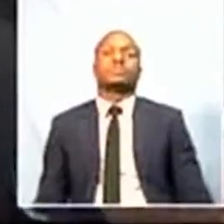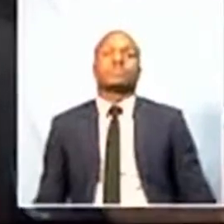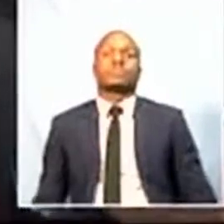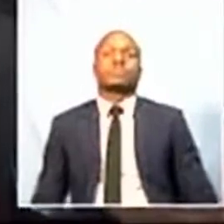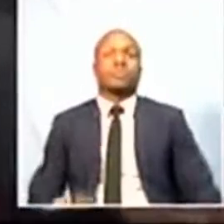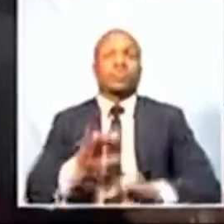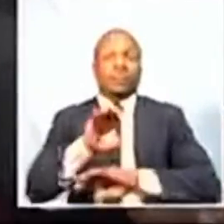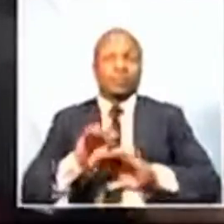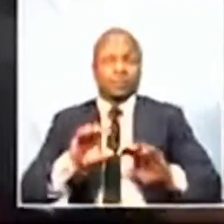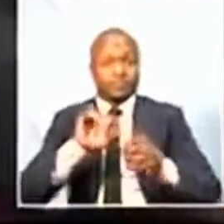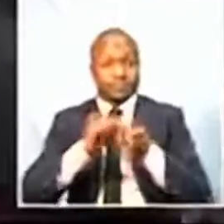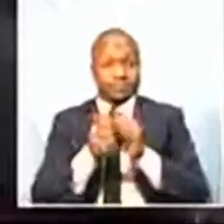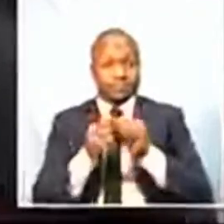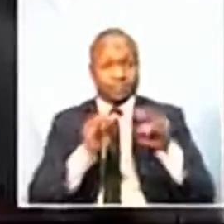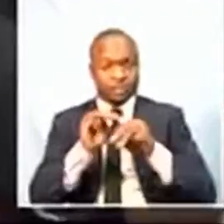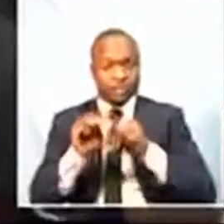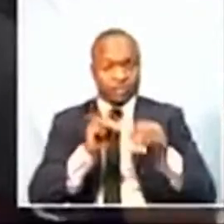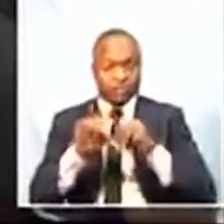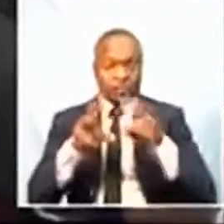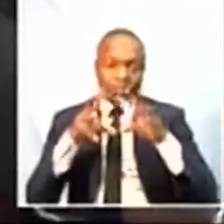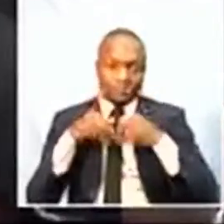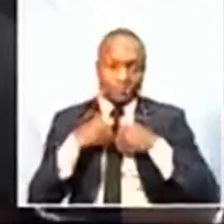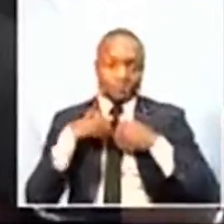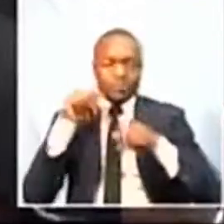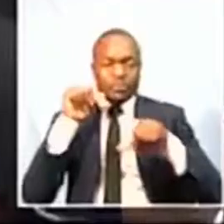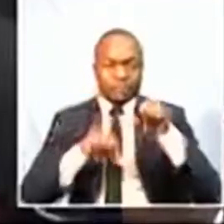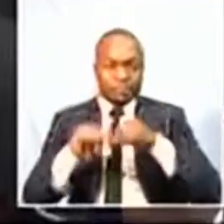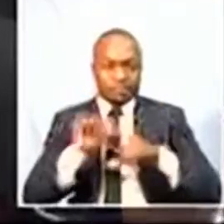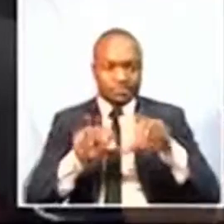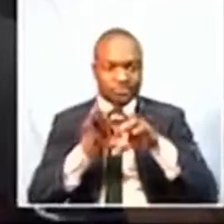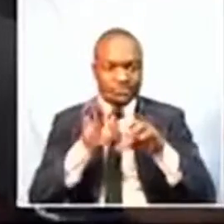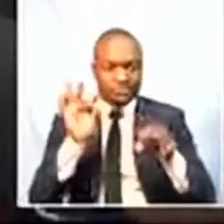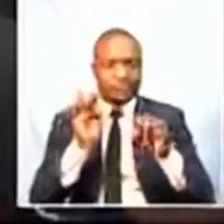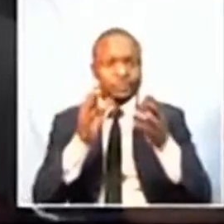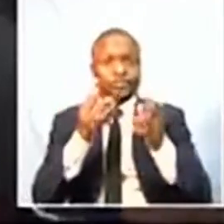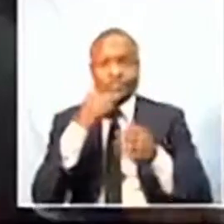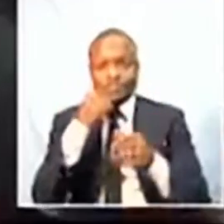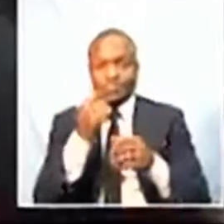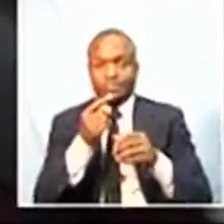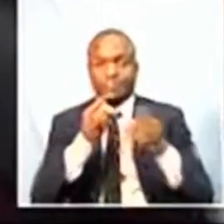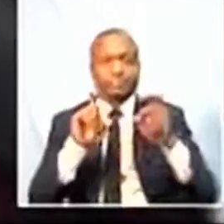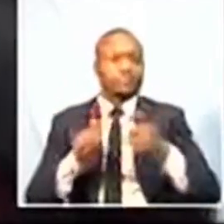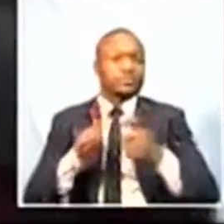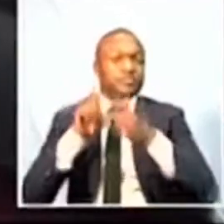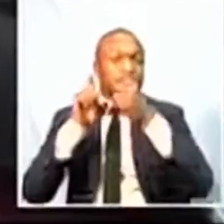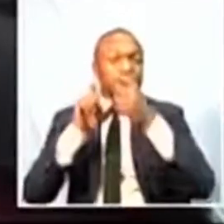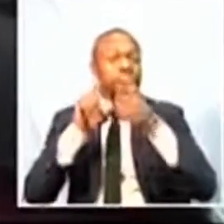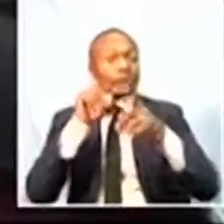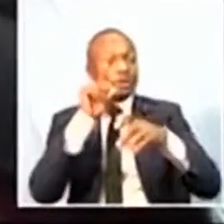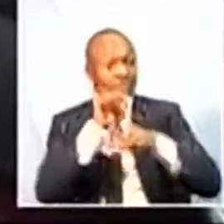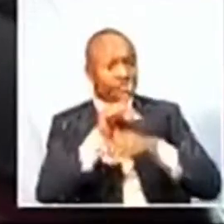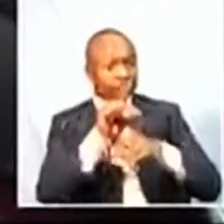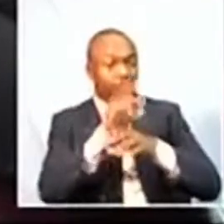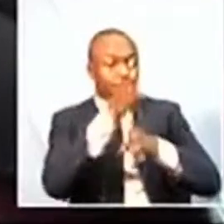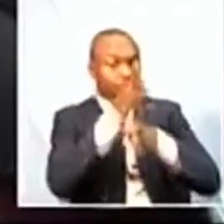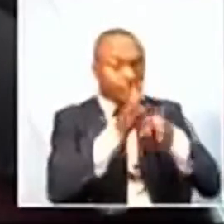Cause of query, management acknowledges the auditor's findings and wishes to state that the affected projects are the